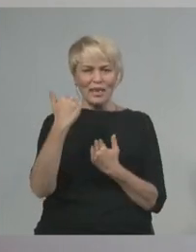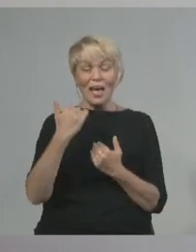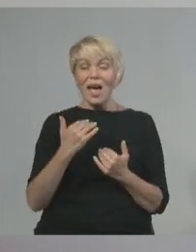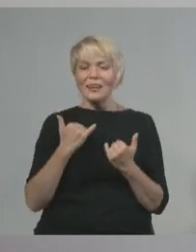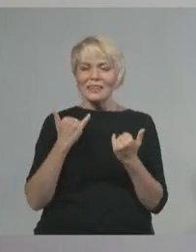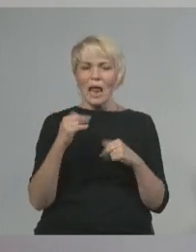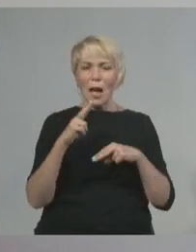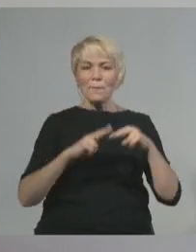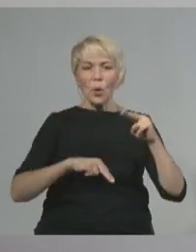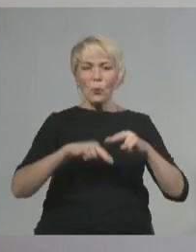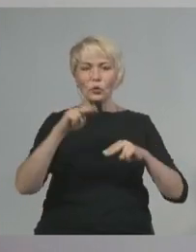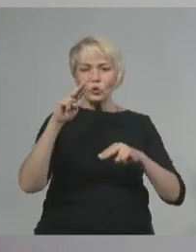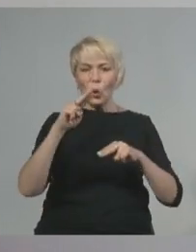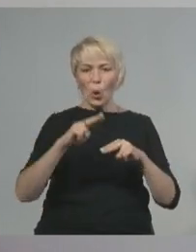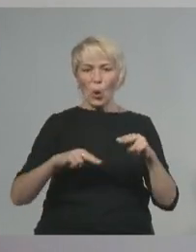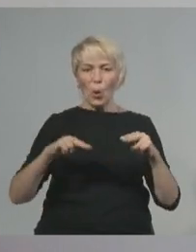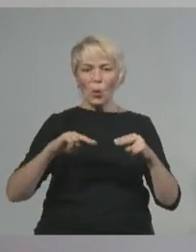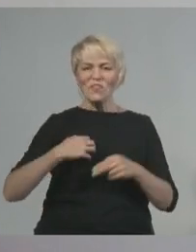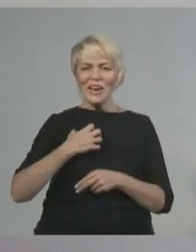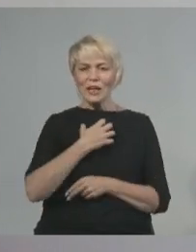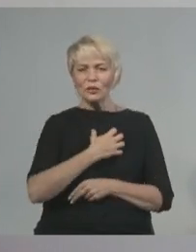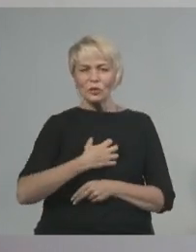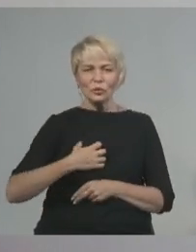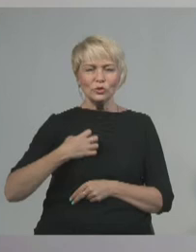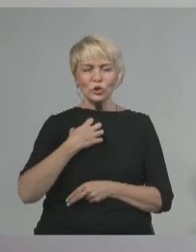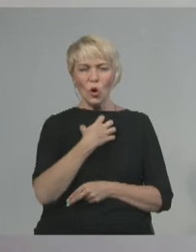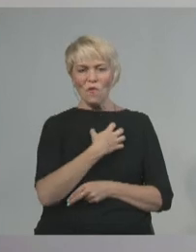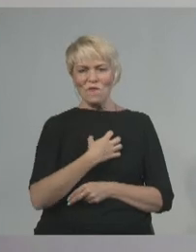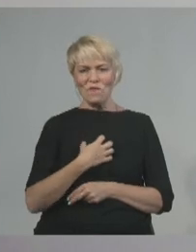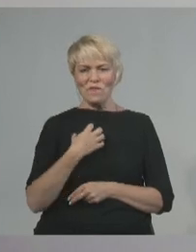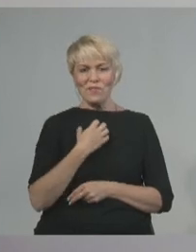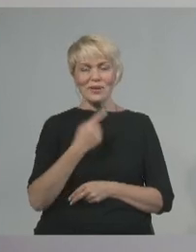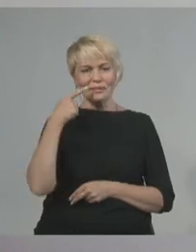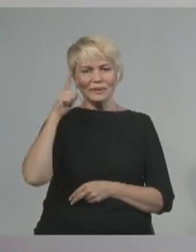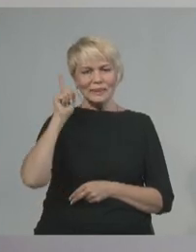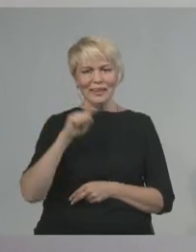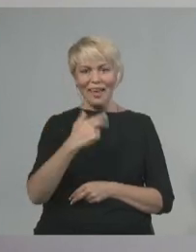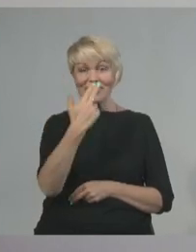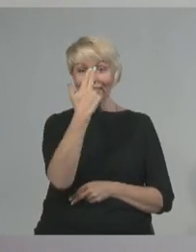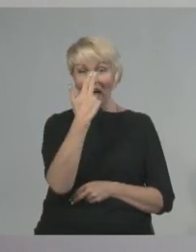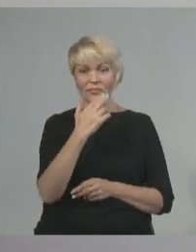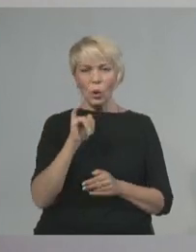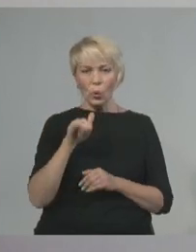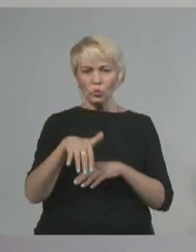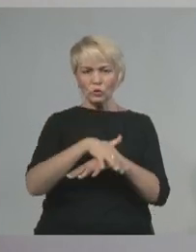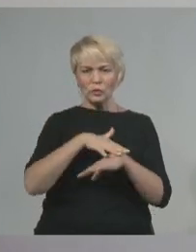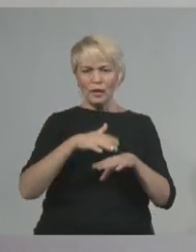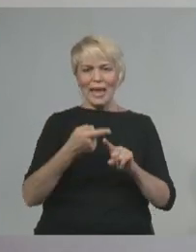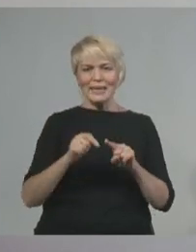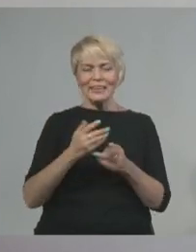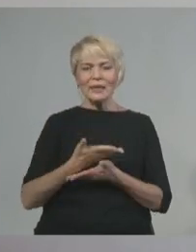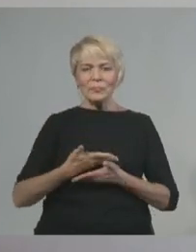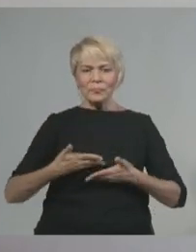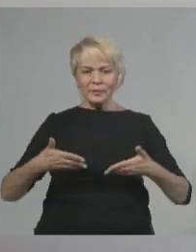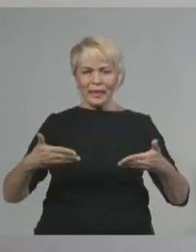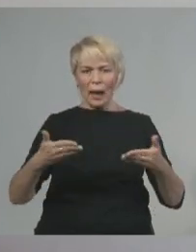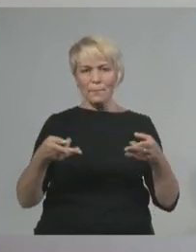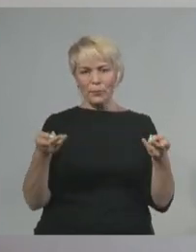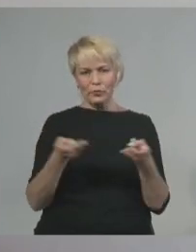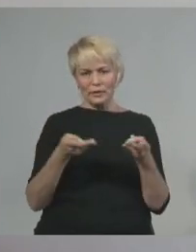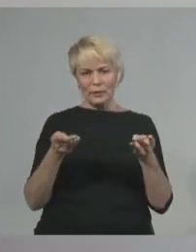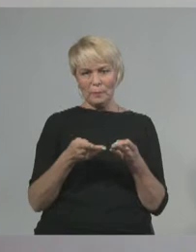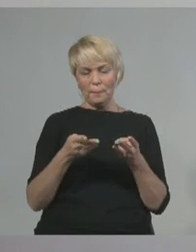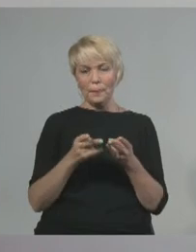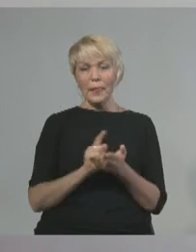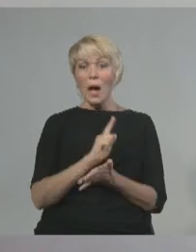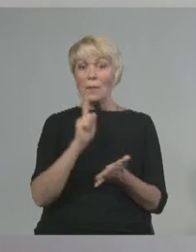these core competencies that as a society we need and that are clearly not a priority in educational systems they're not a